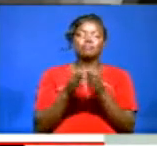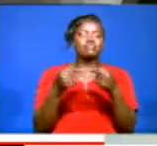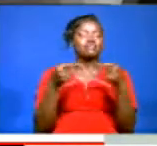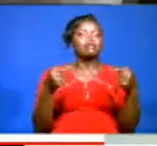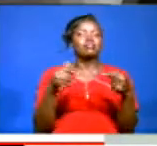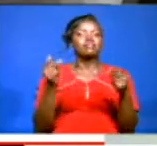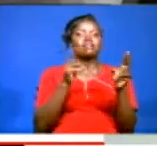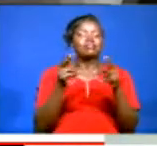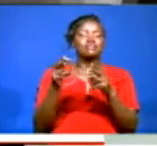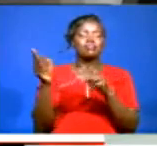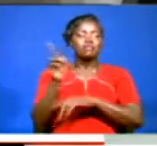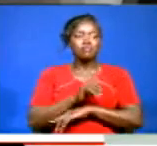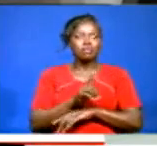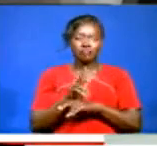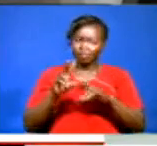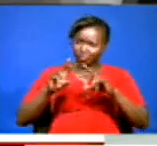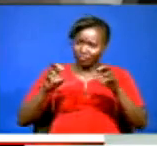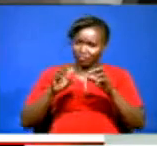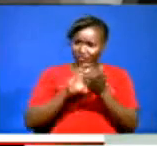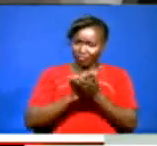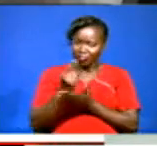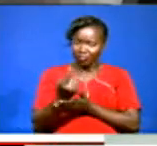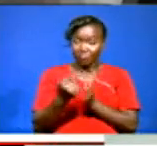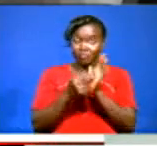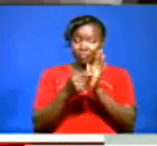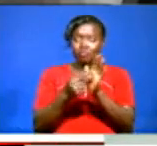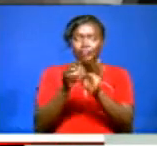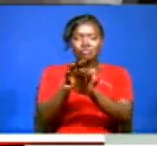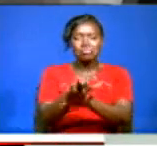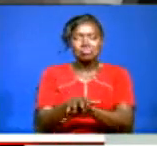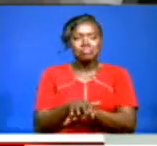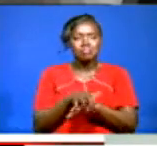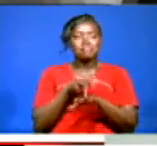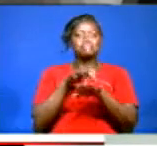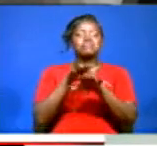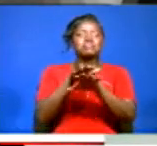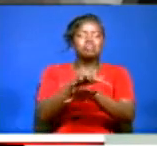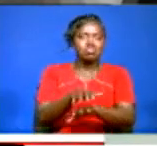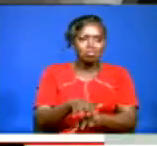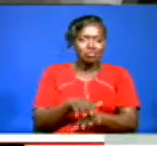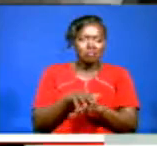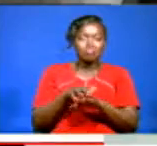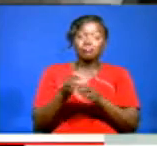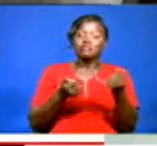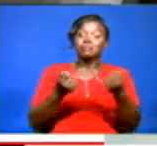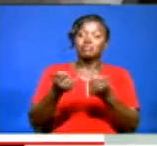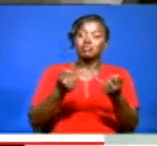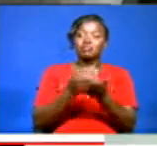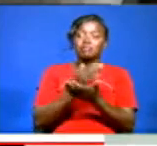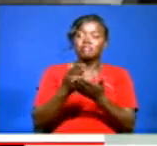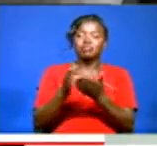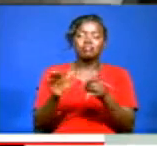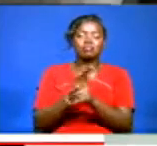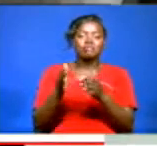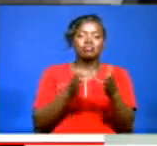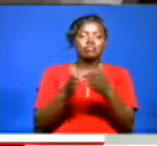normal days. A spot check by Channel One showed slower traffic in the CBD. I could confirm that, with most streets